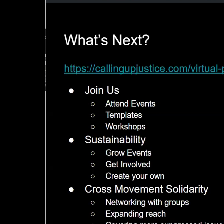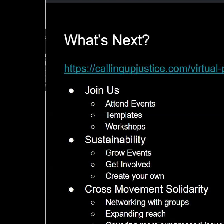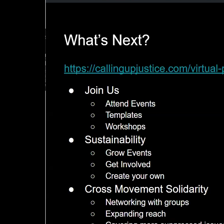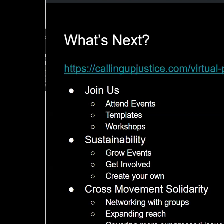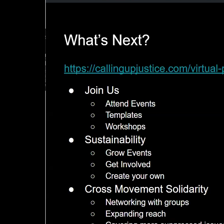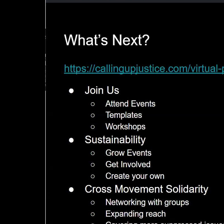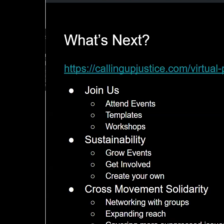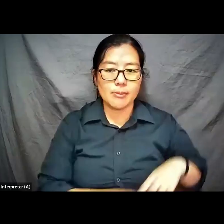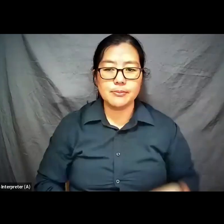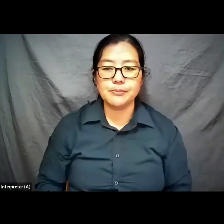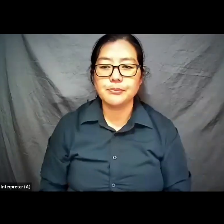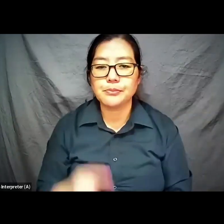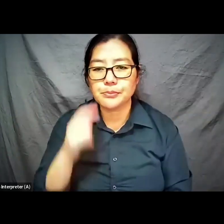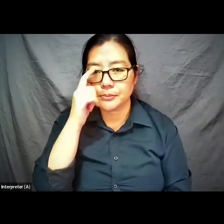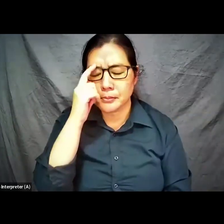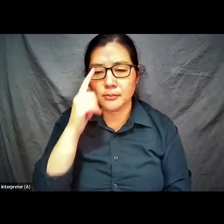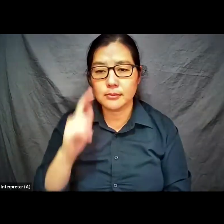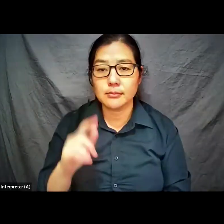Oh,